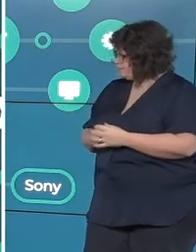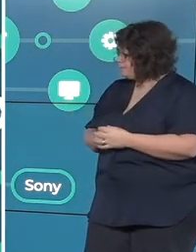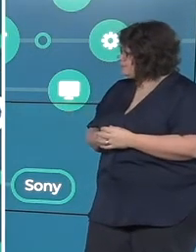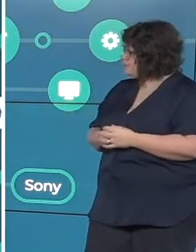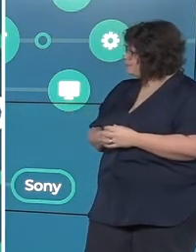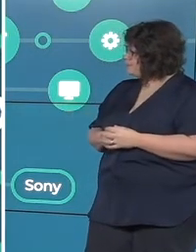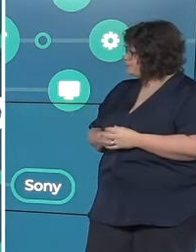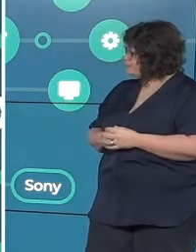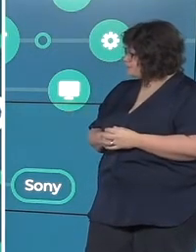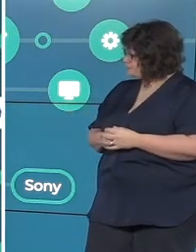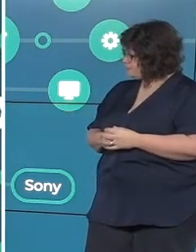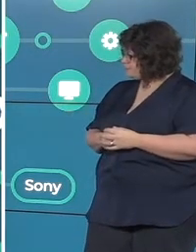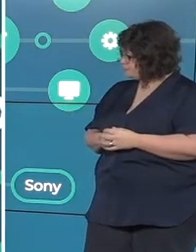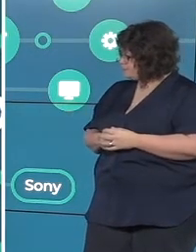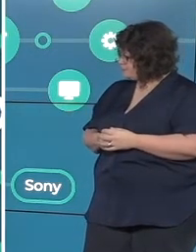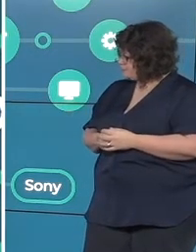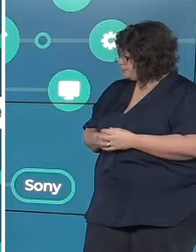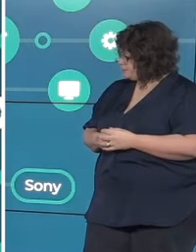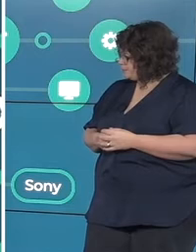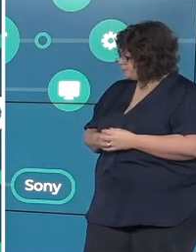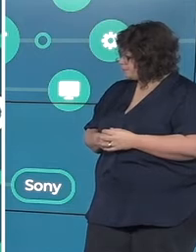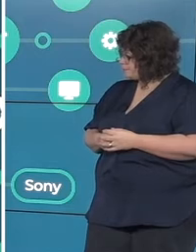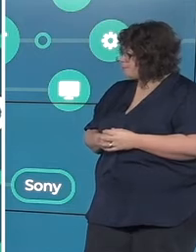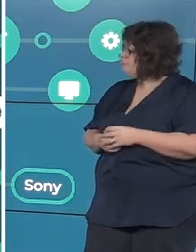involved for about 5 years. And I got into it by screwing up.